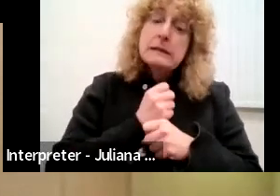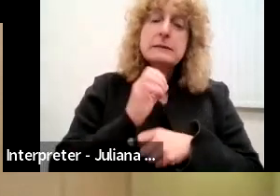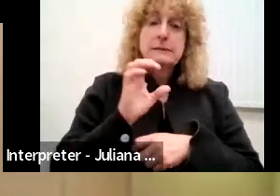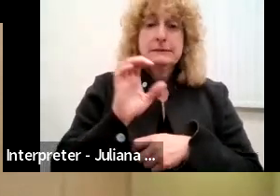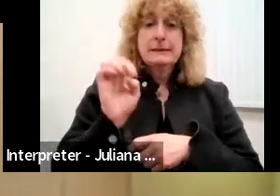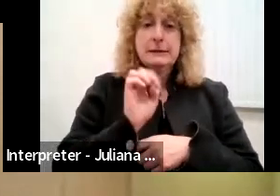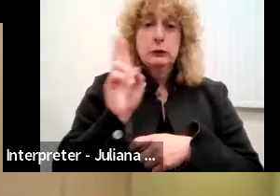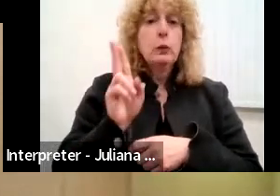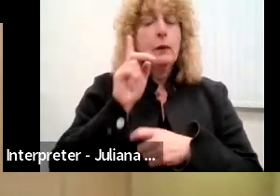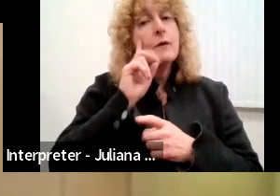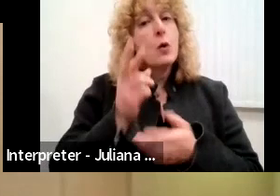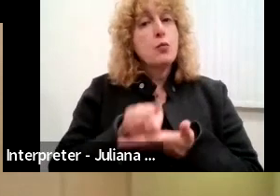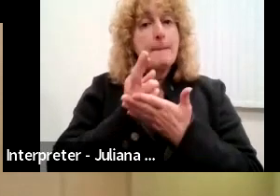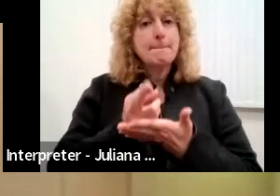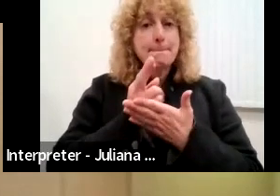rehab counselors.